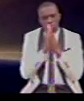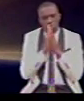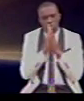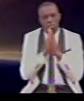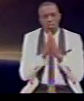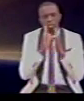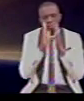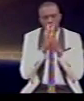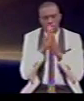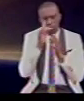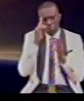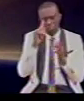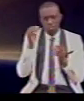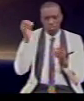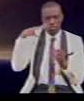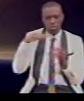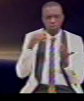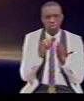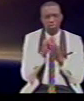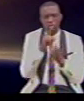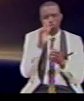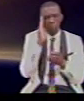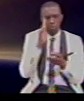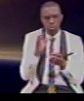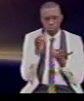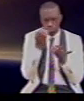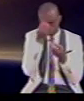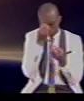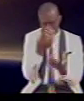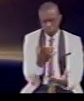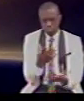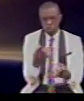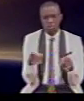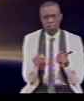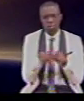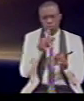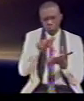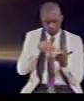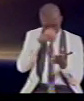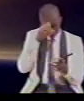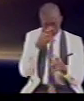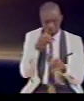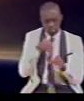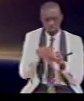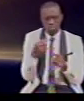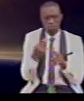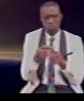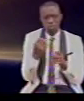you will do as your branch in the words of God